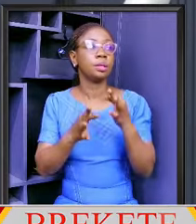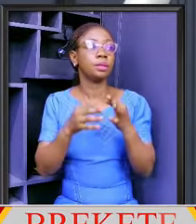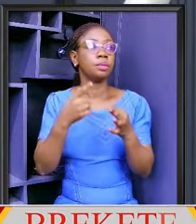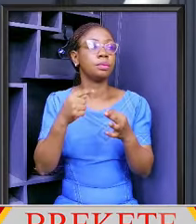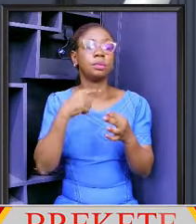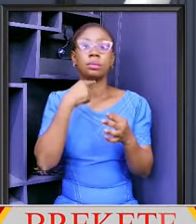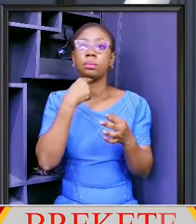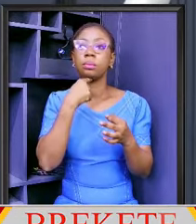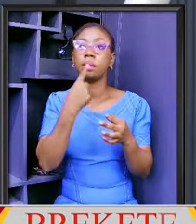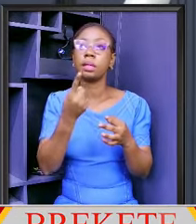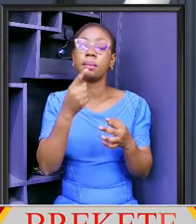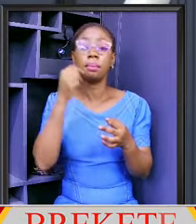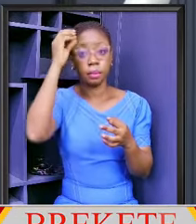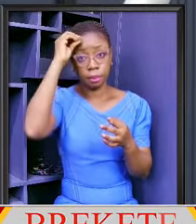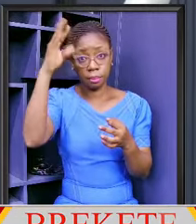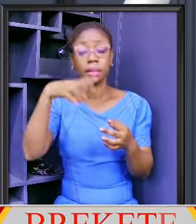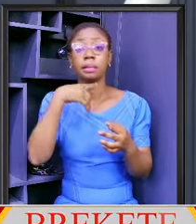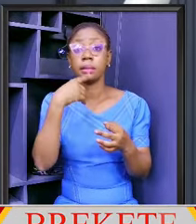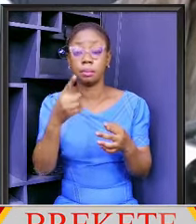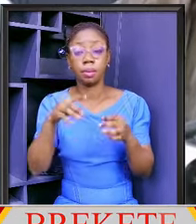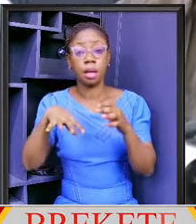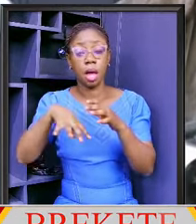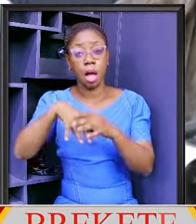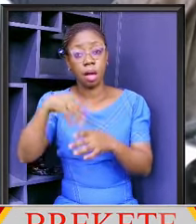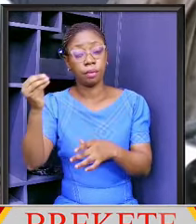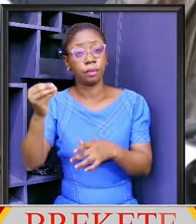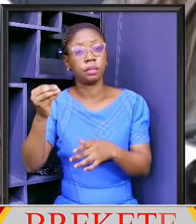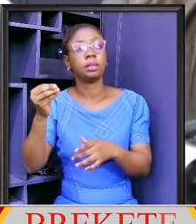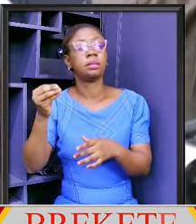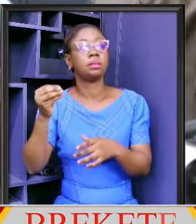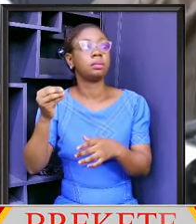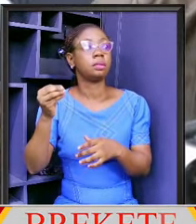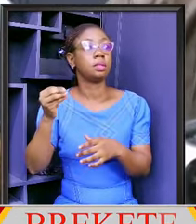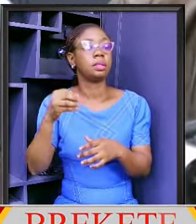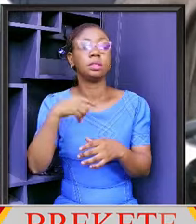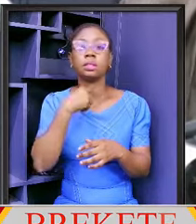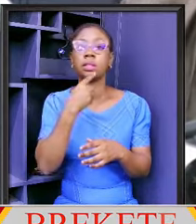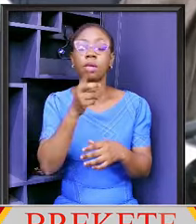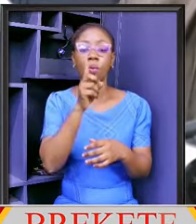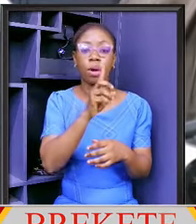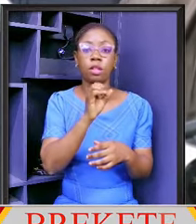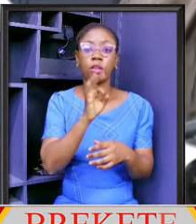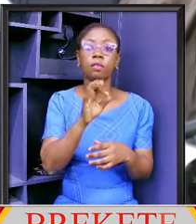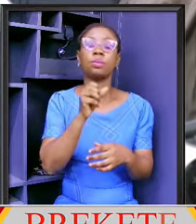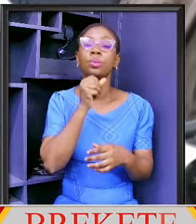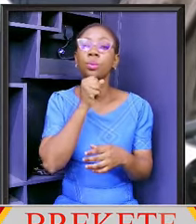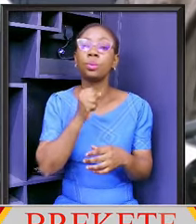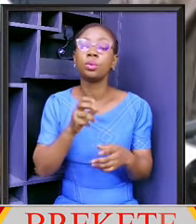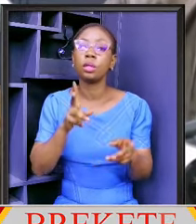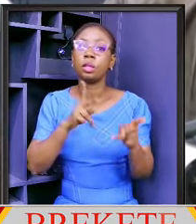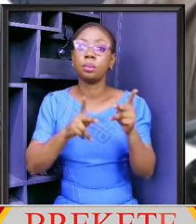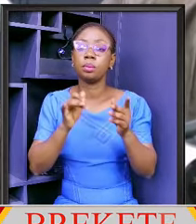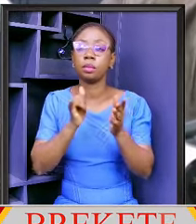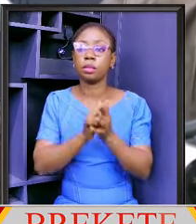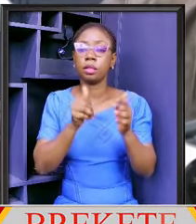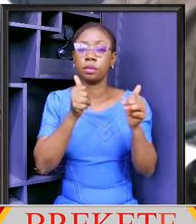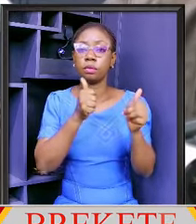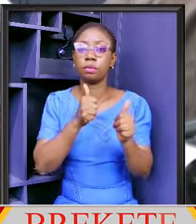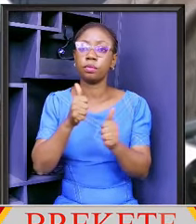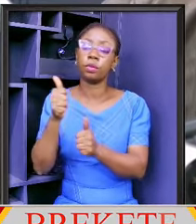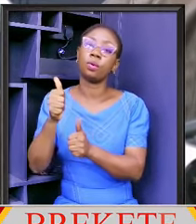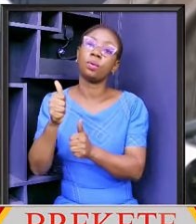talk him on air that day. I don't know whether he talk him on air. He said one of the elderly people will follow